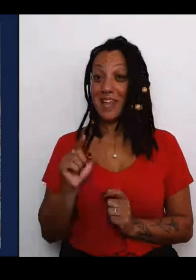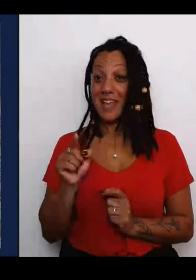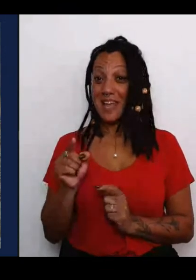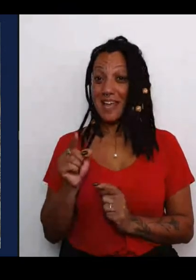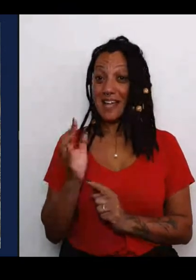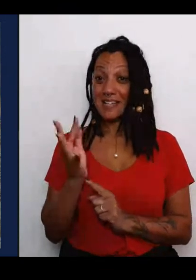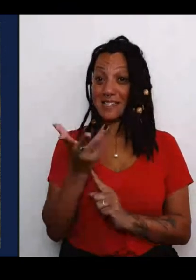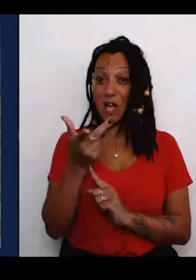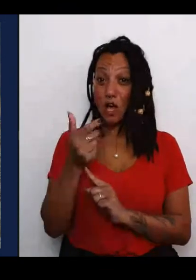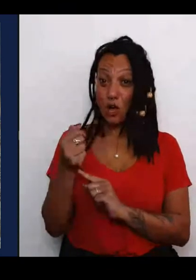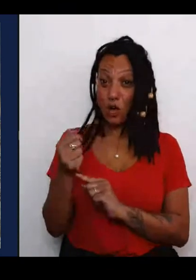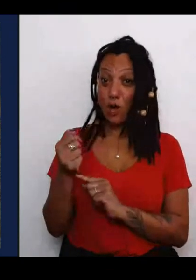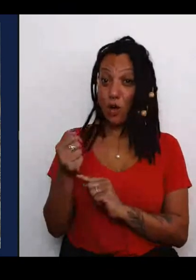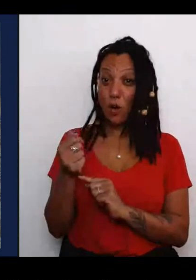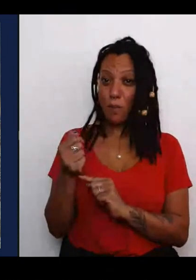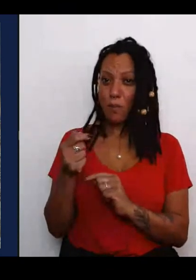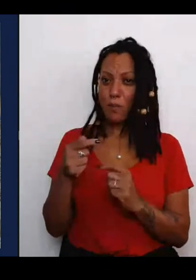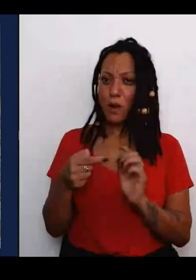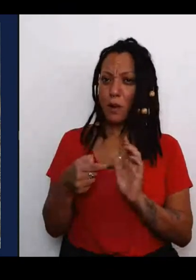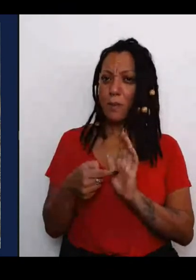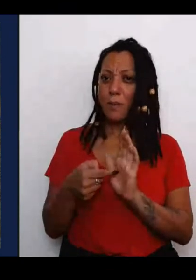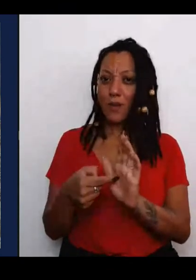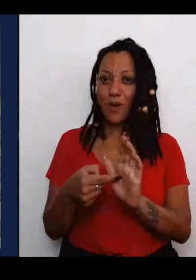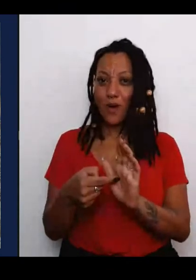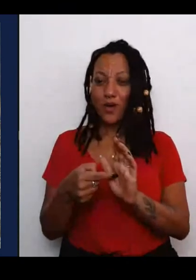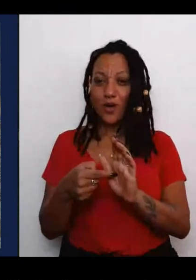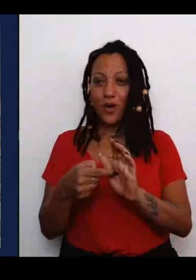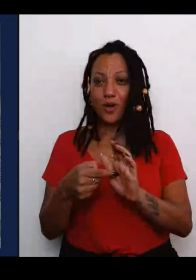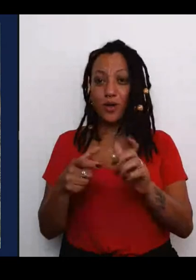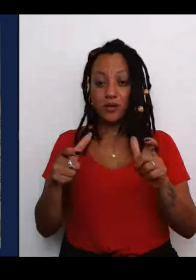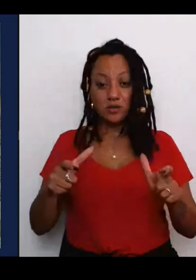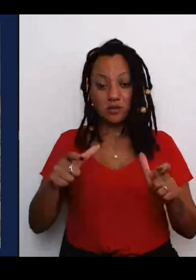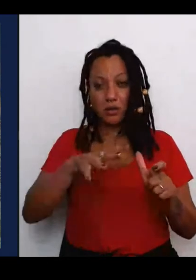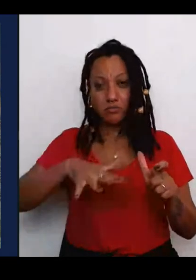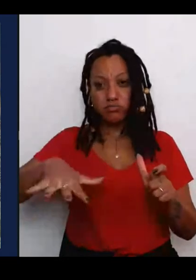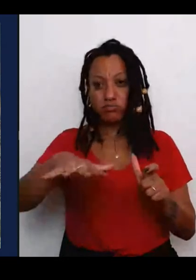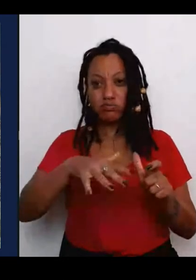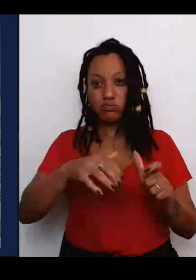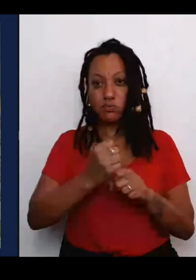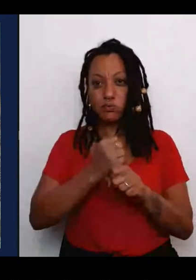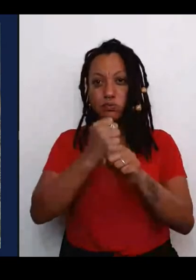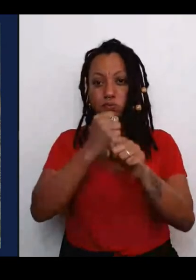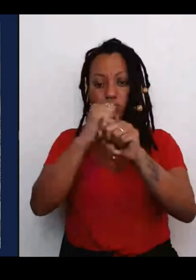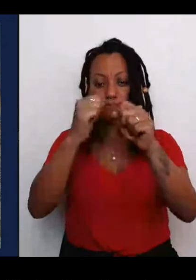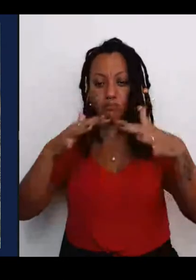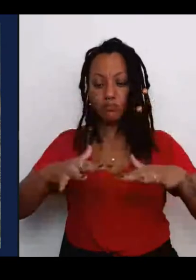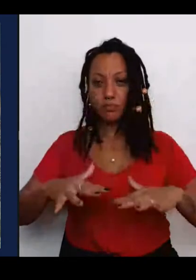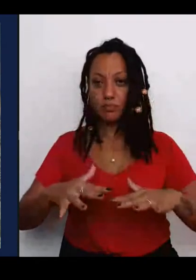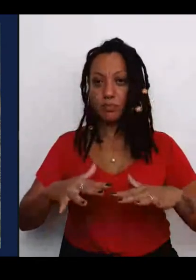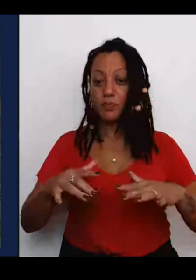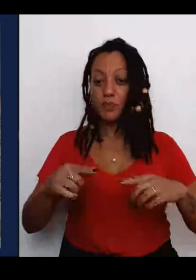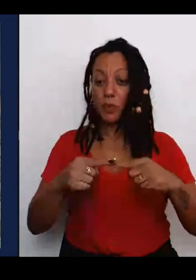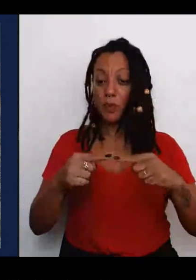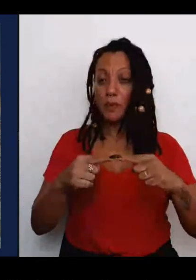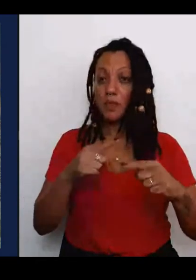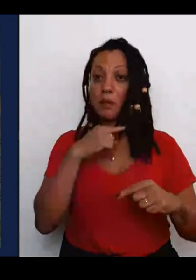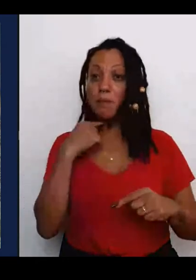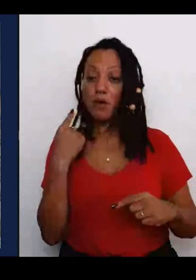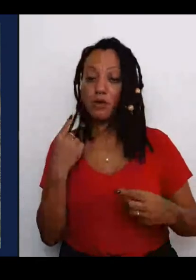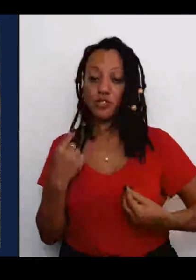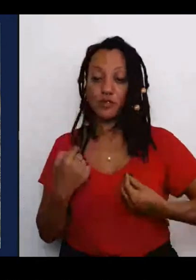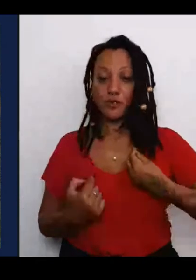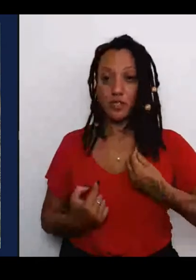history and fiction of Nature and culture a constant topic of hers defining